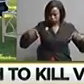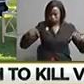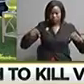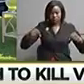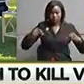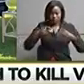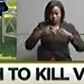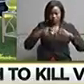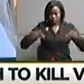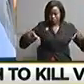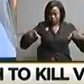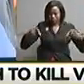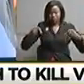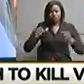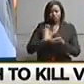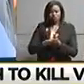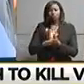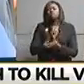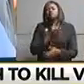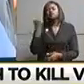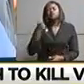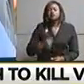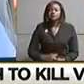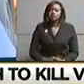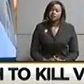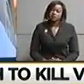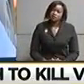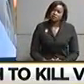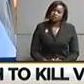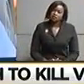I think it may even be better than the other